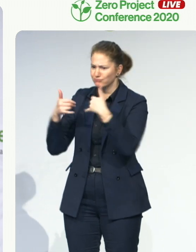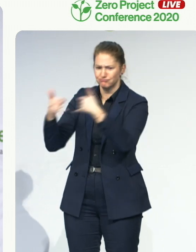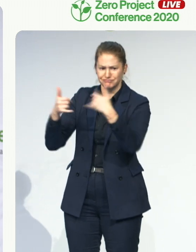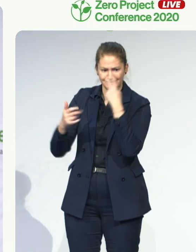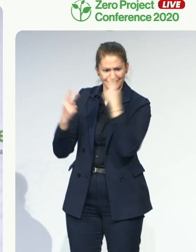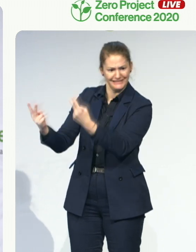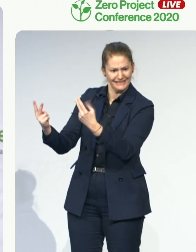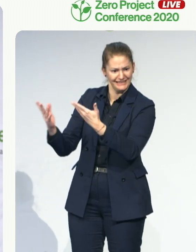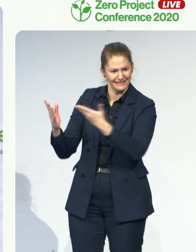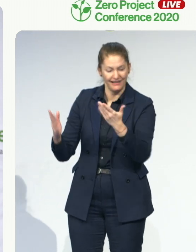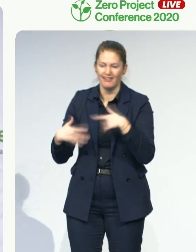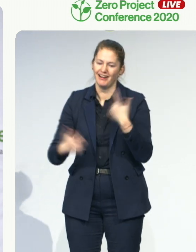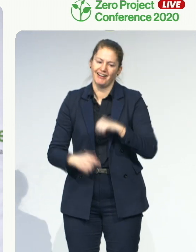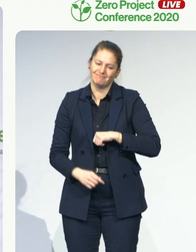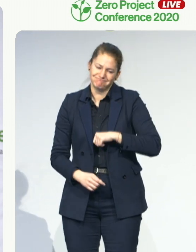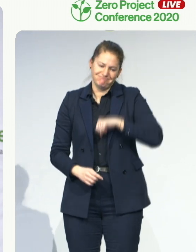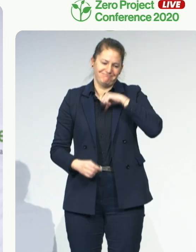that some